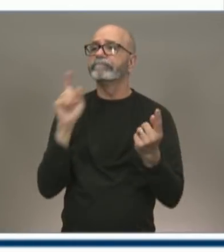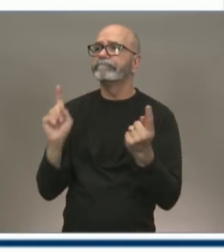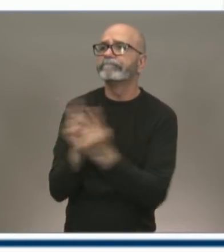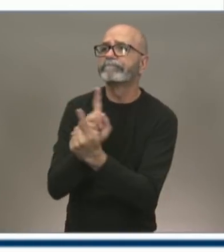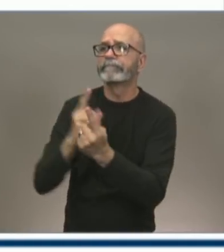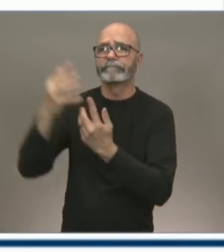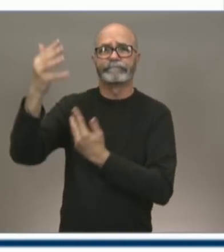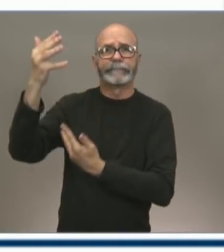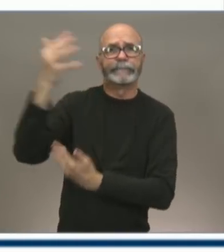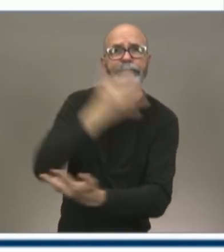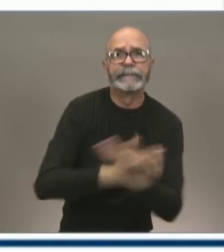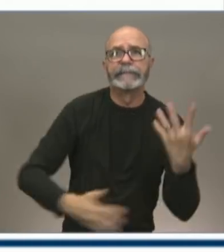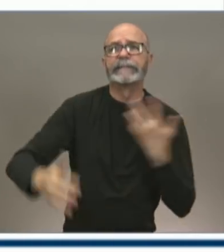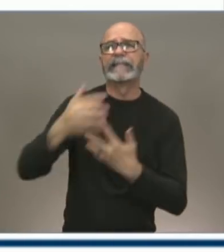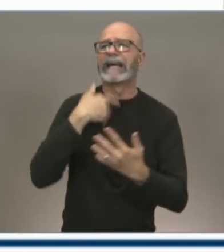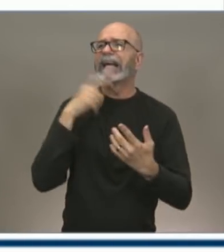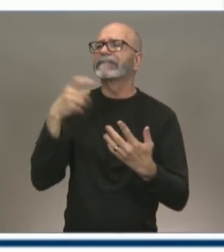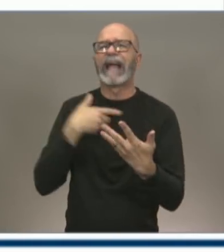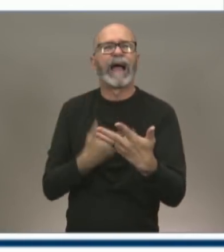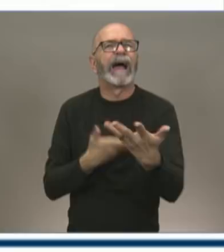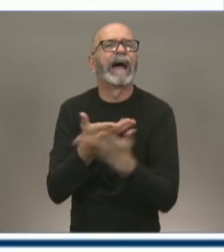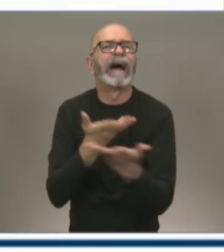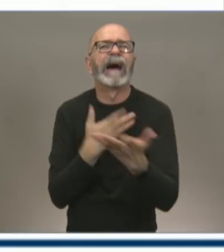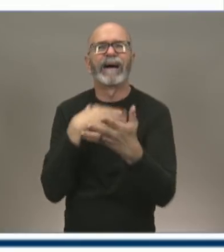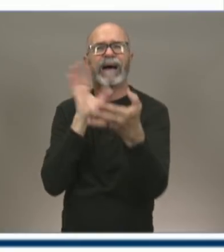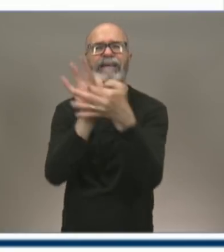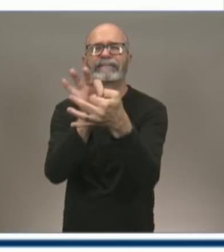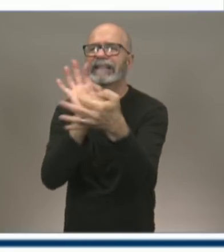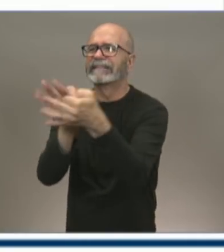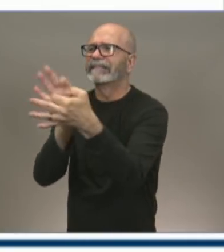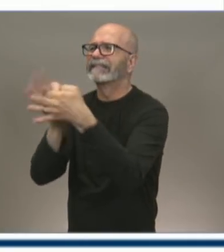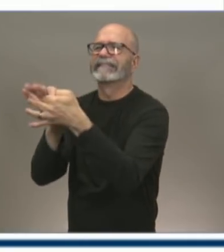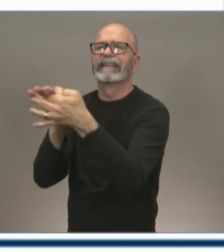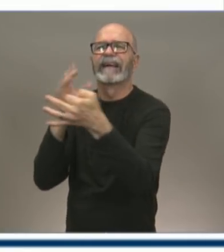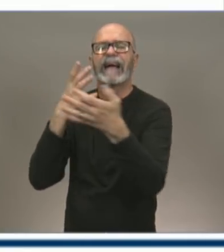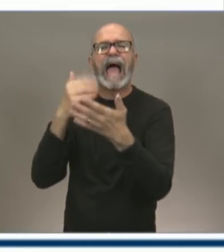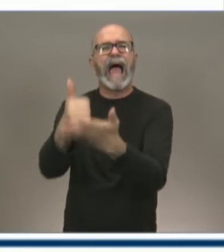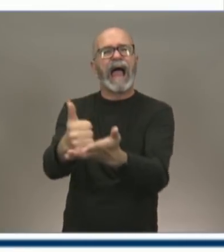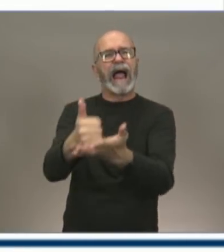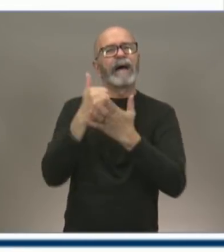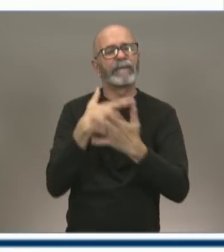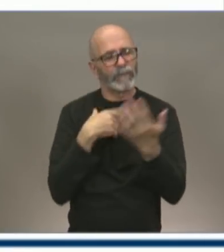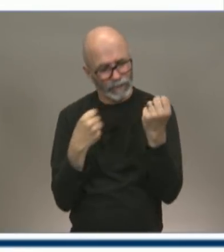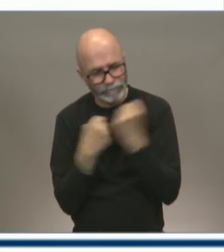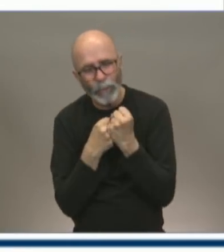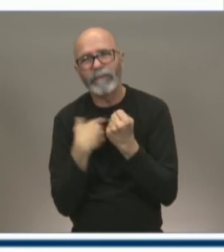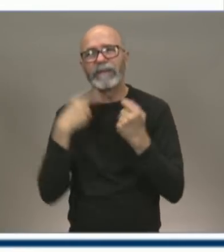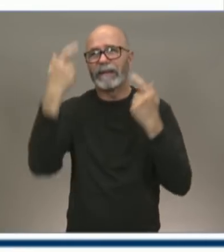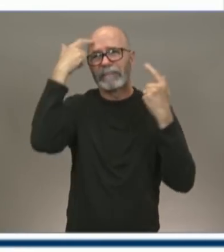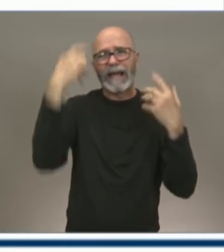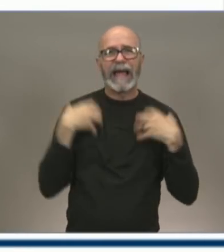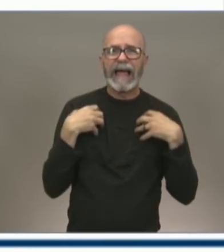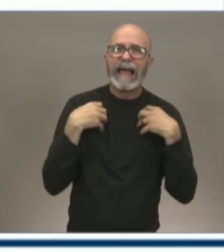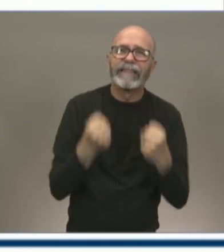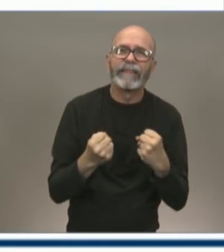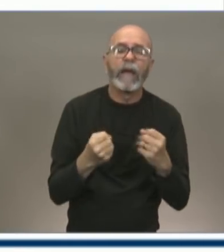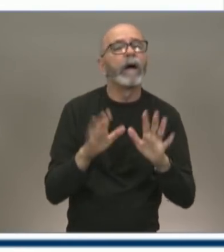social connections to support our mental health, and that's critically important as we continue to work through this